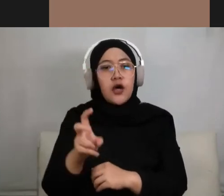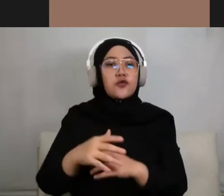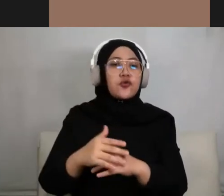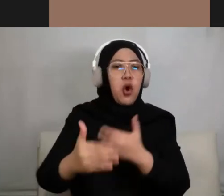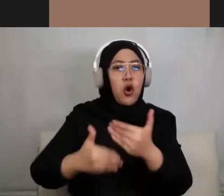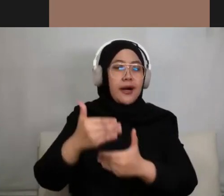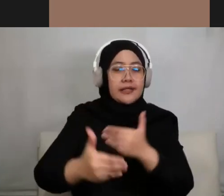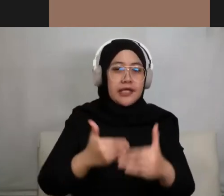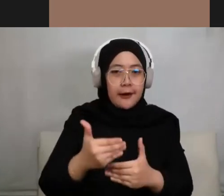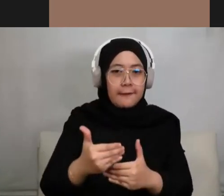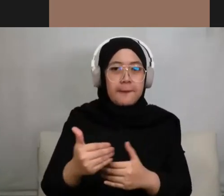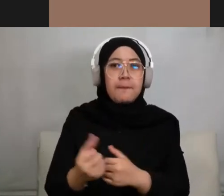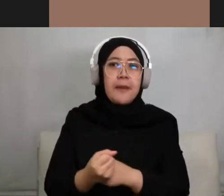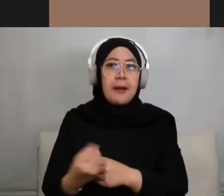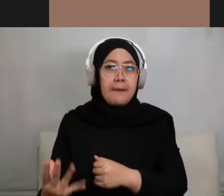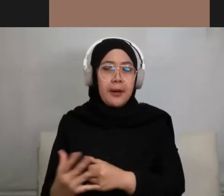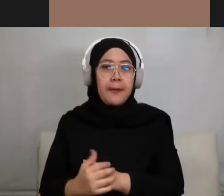we can give a steering duty of